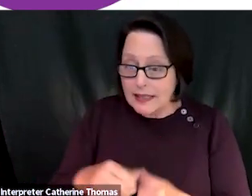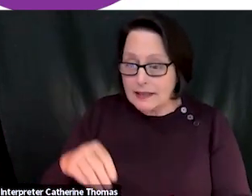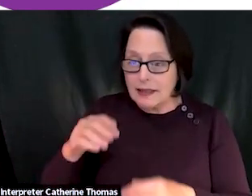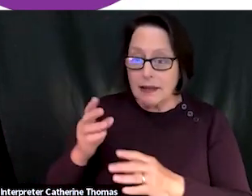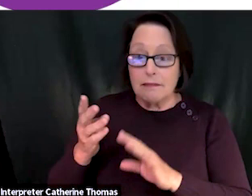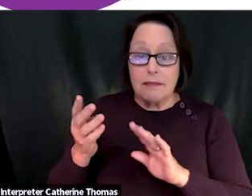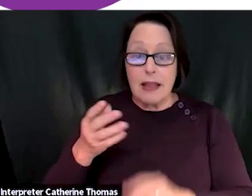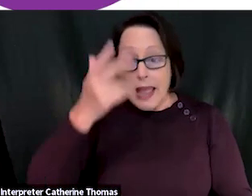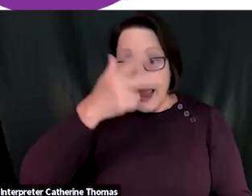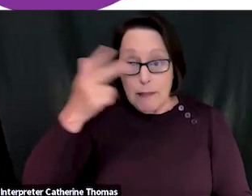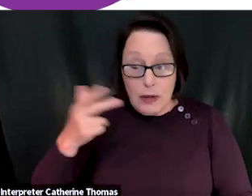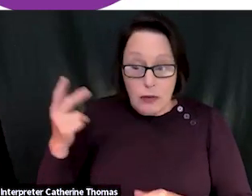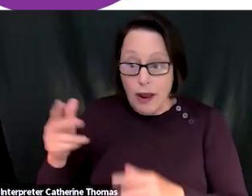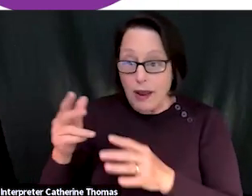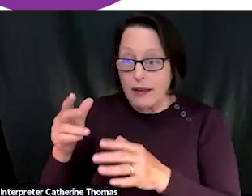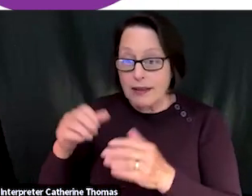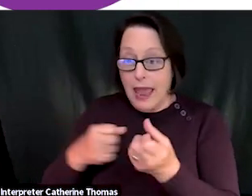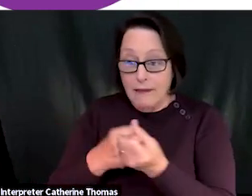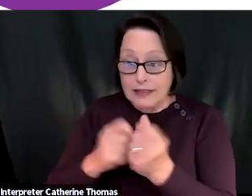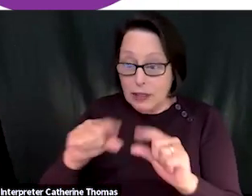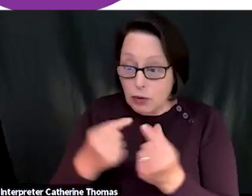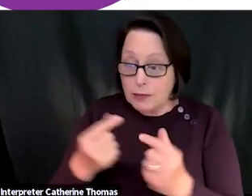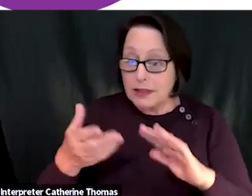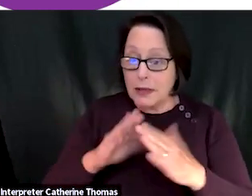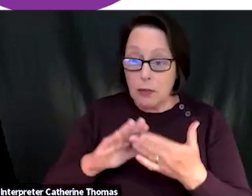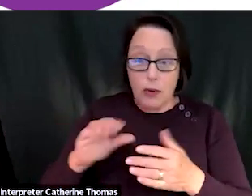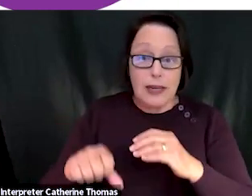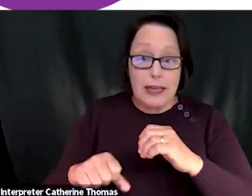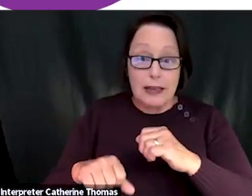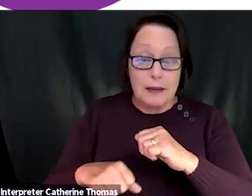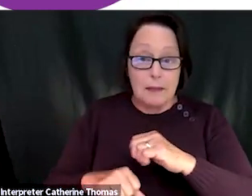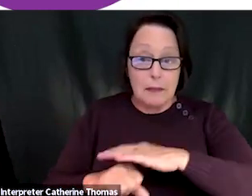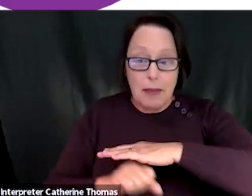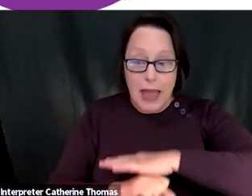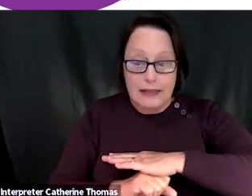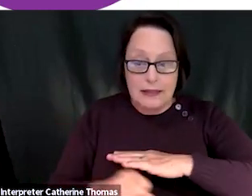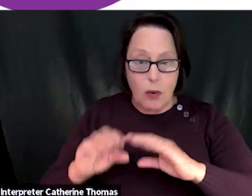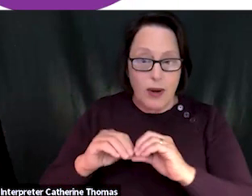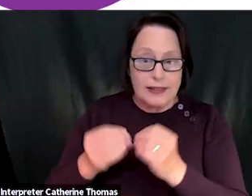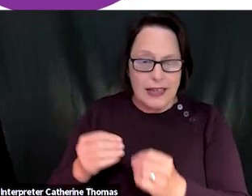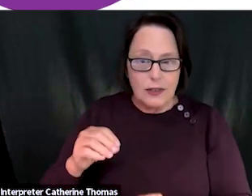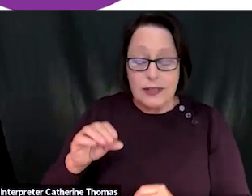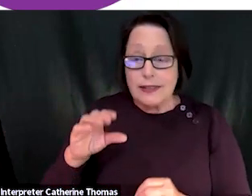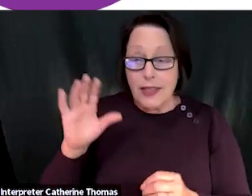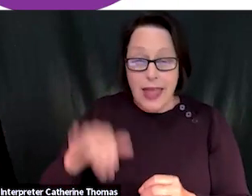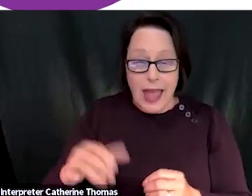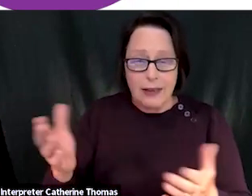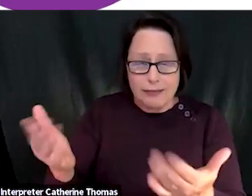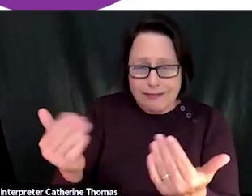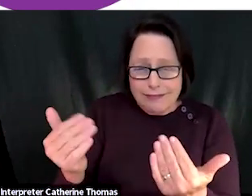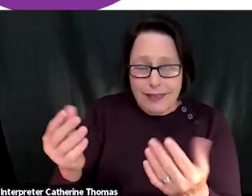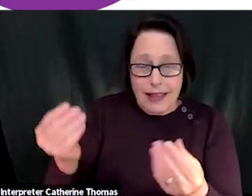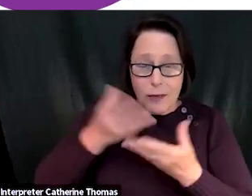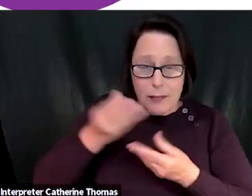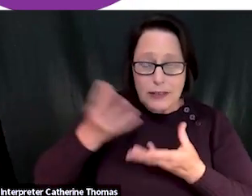community-based organizations, and other members of the public to best understand how to